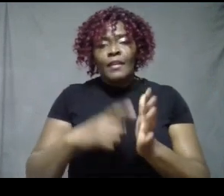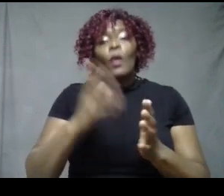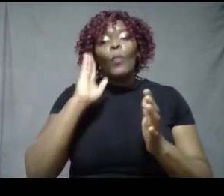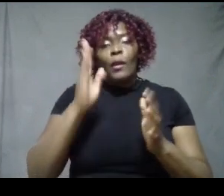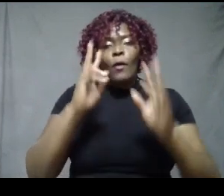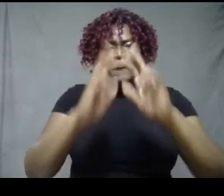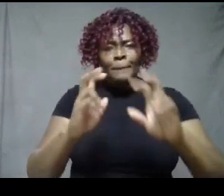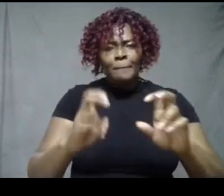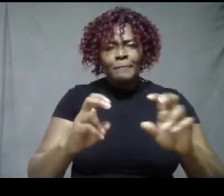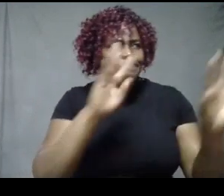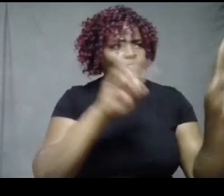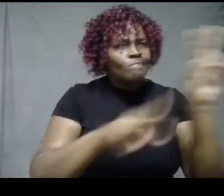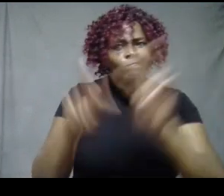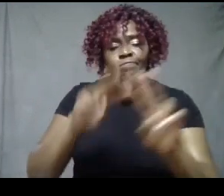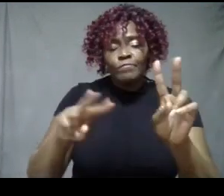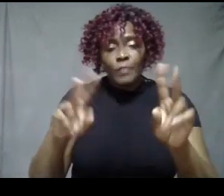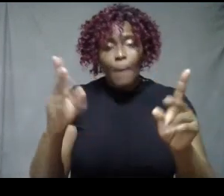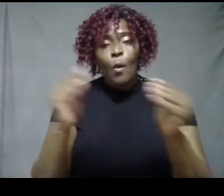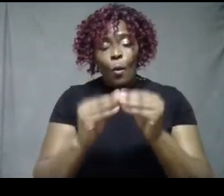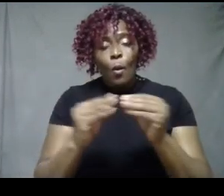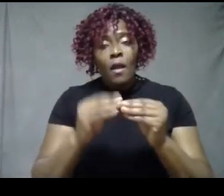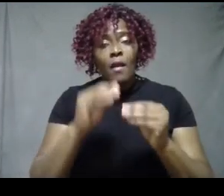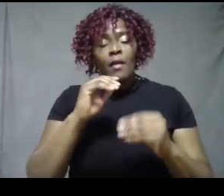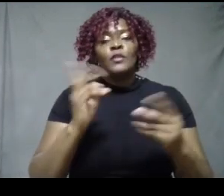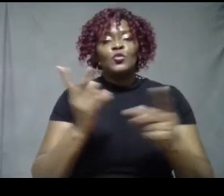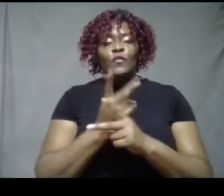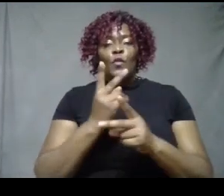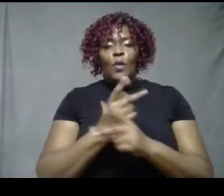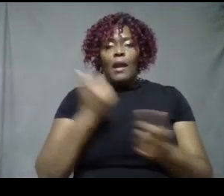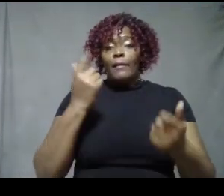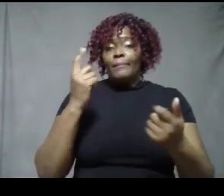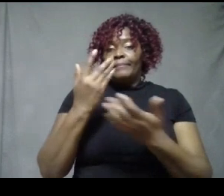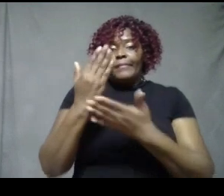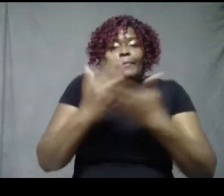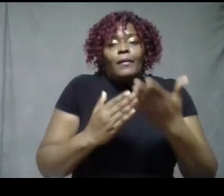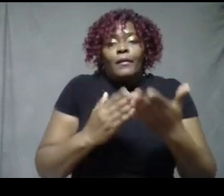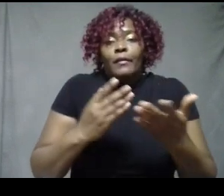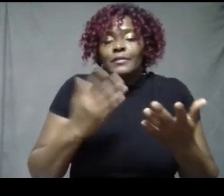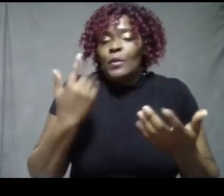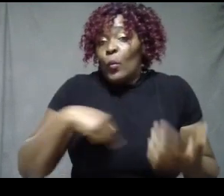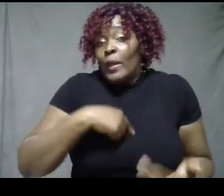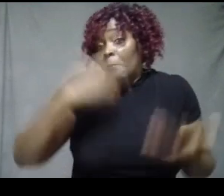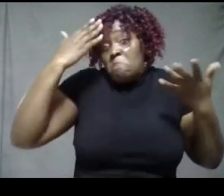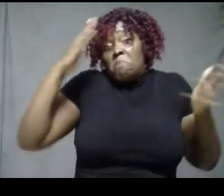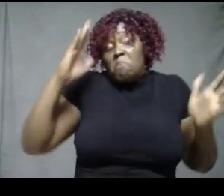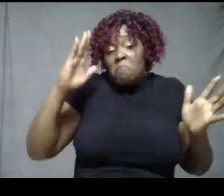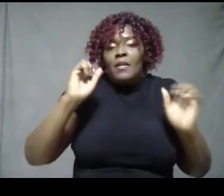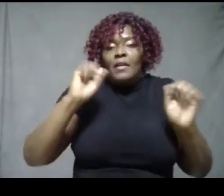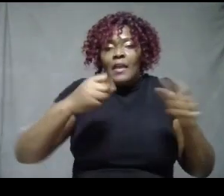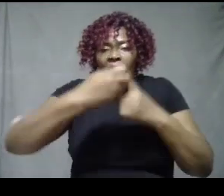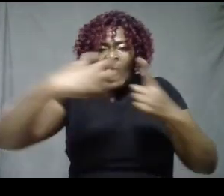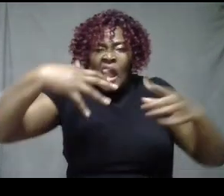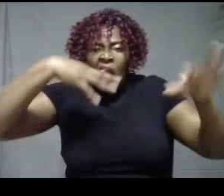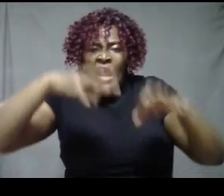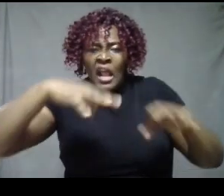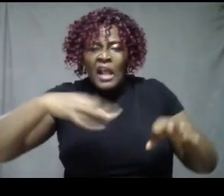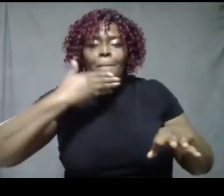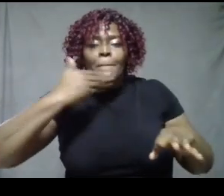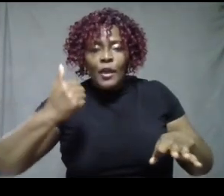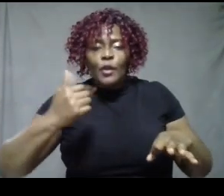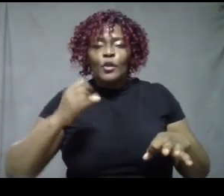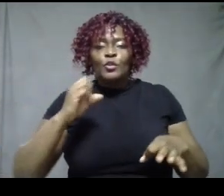area so we could define some of the things that we may not be aware of a little bit better, so the project could be